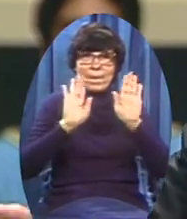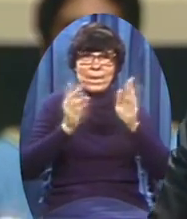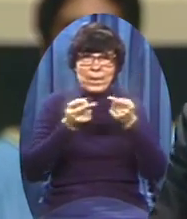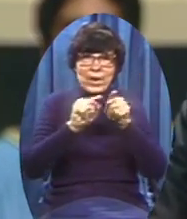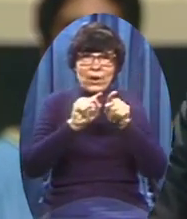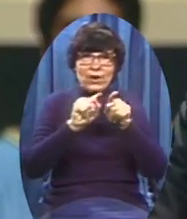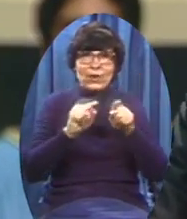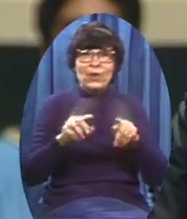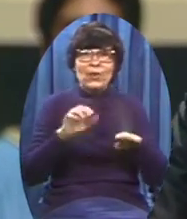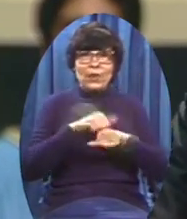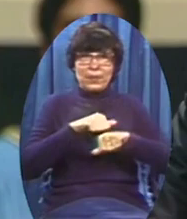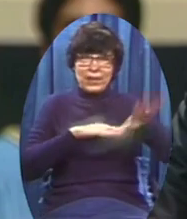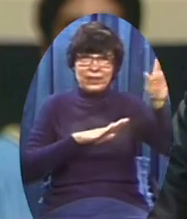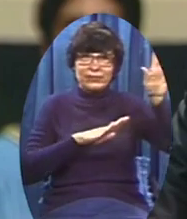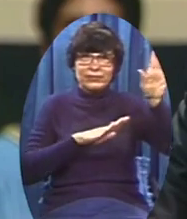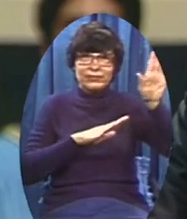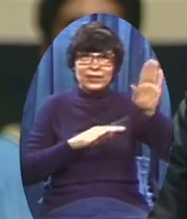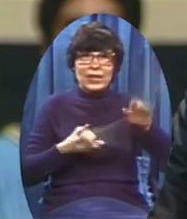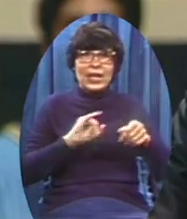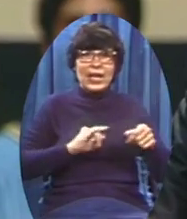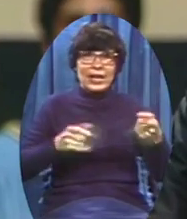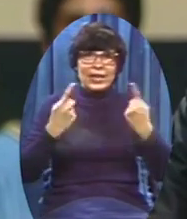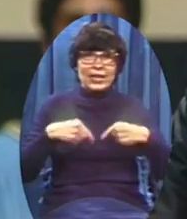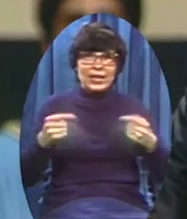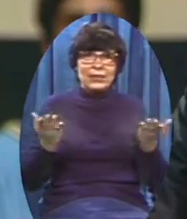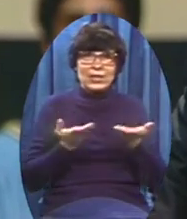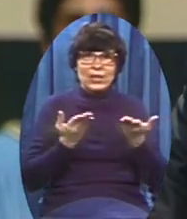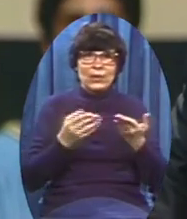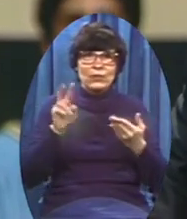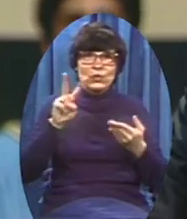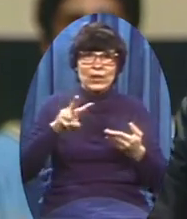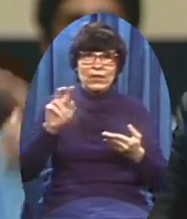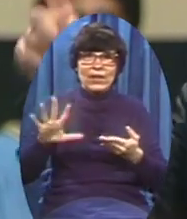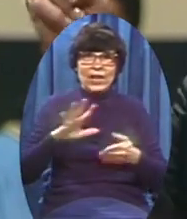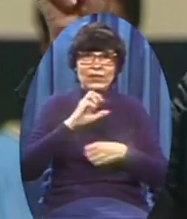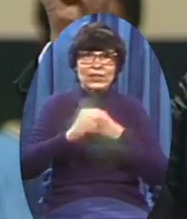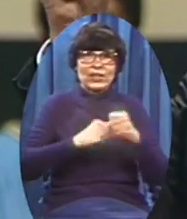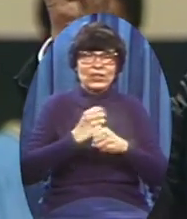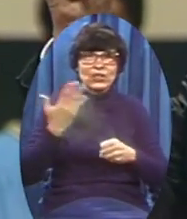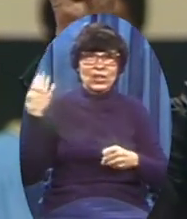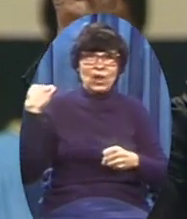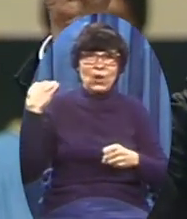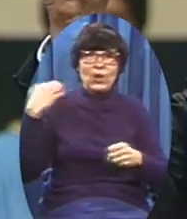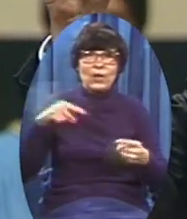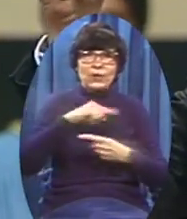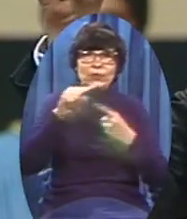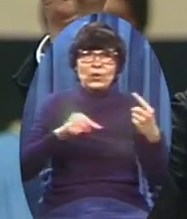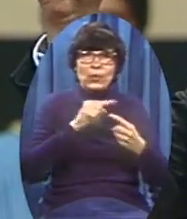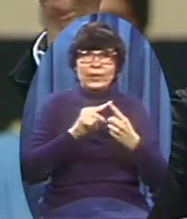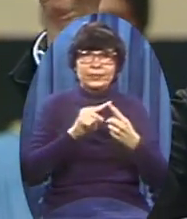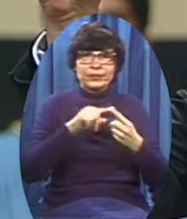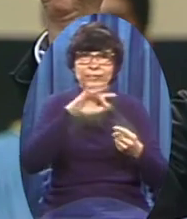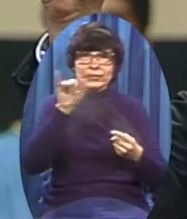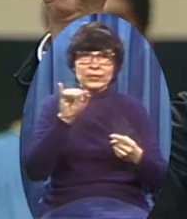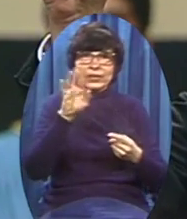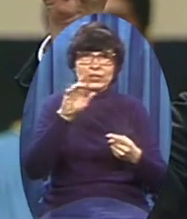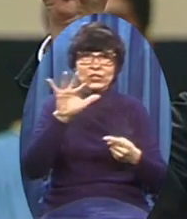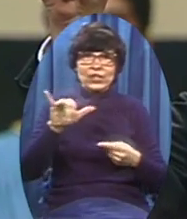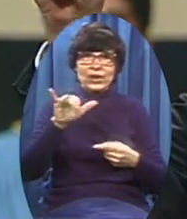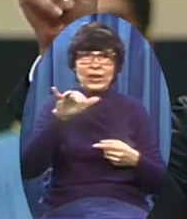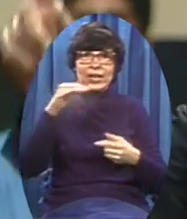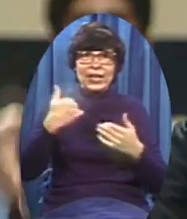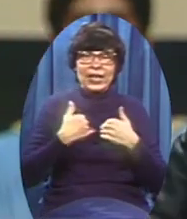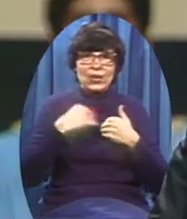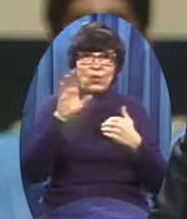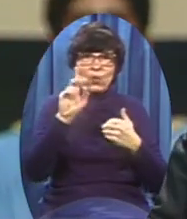I came here 25 years ago for the first time when Brother Jerry had one little local TV station.